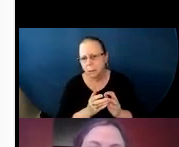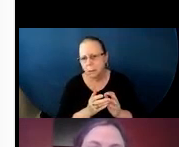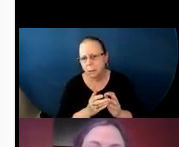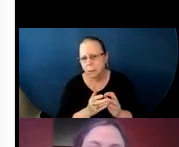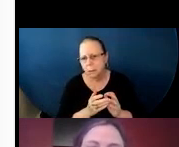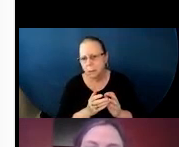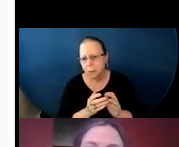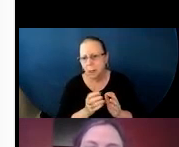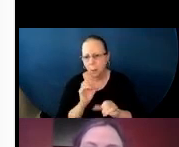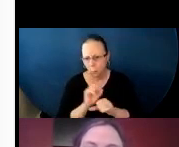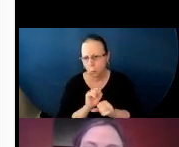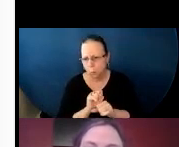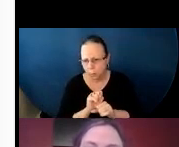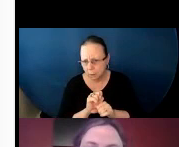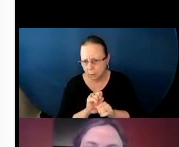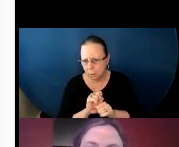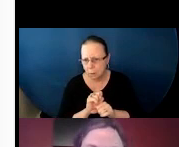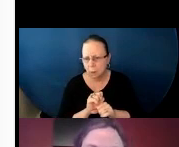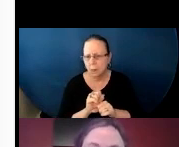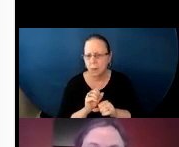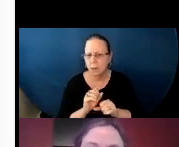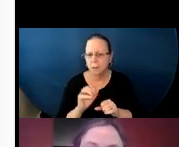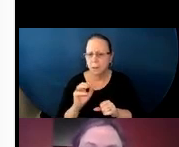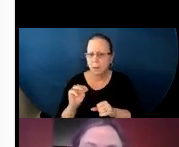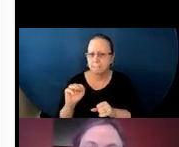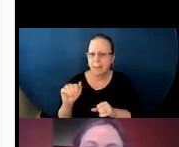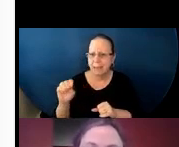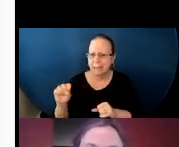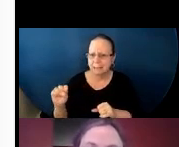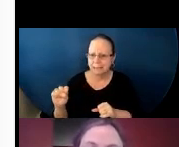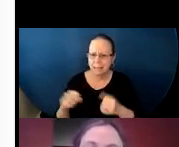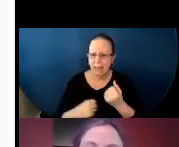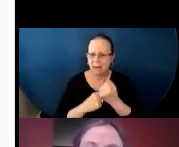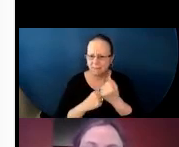So I work with the Mass Advocates Standing Strong, and